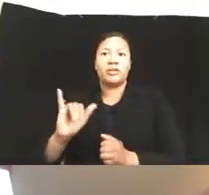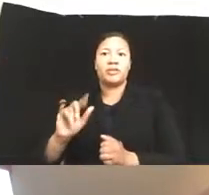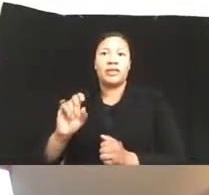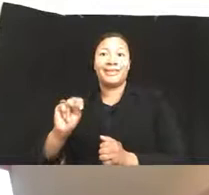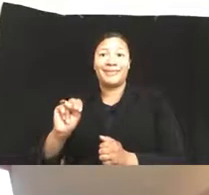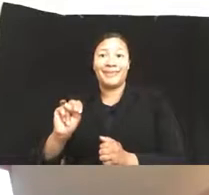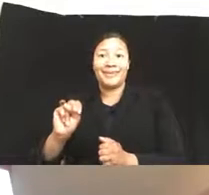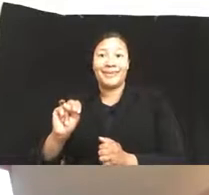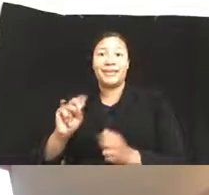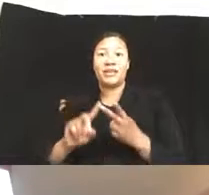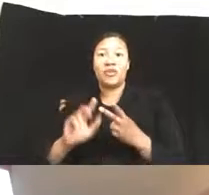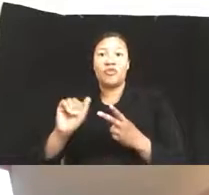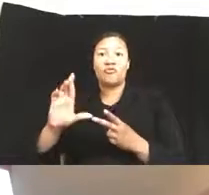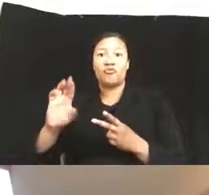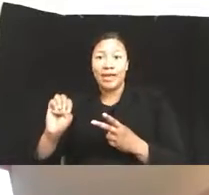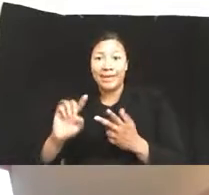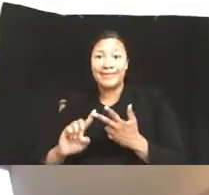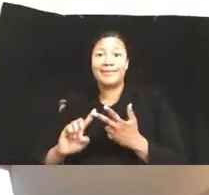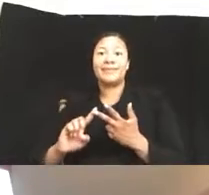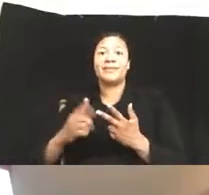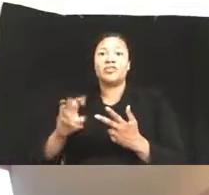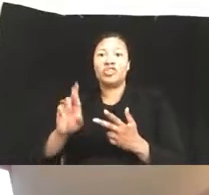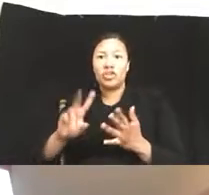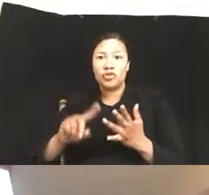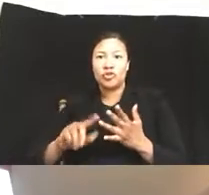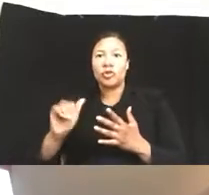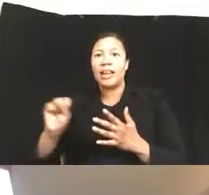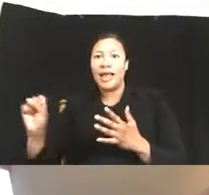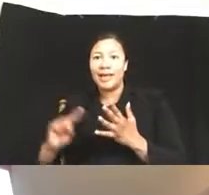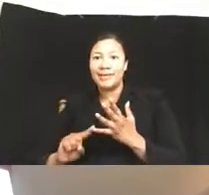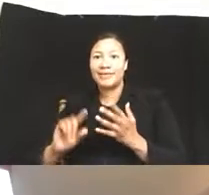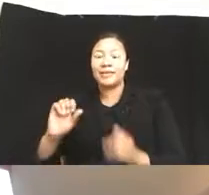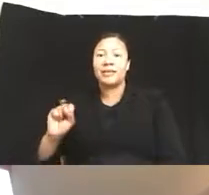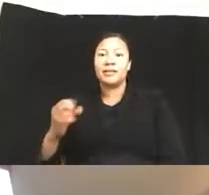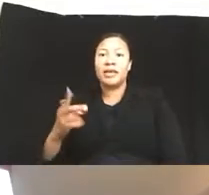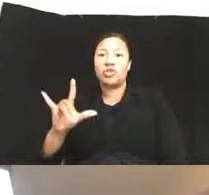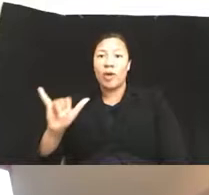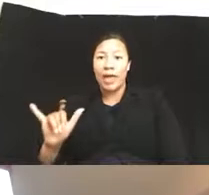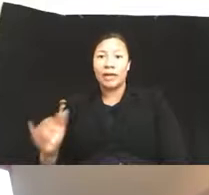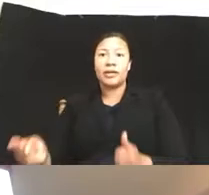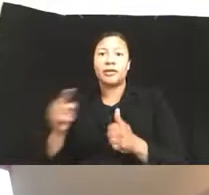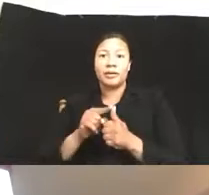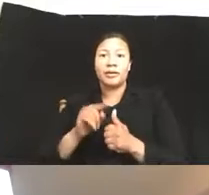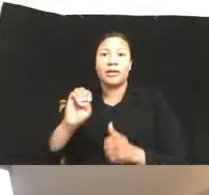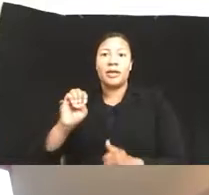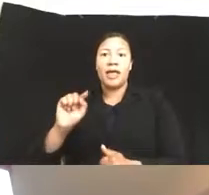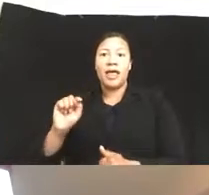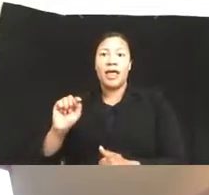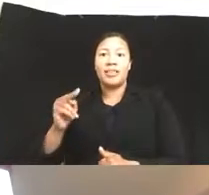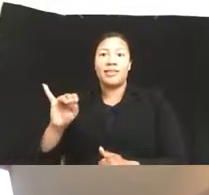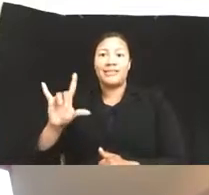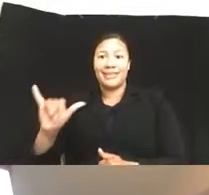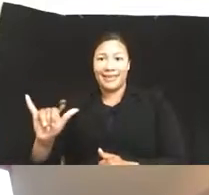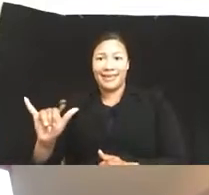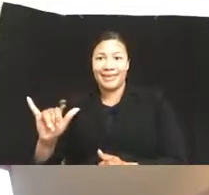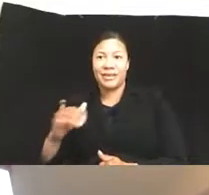gender, class, sexuality, and ethnicity. And I'll make a point to say that my stage of growth at